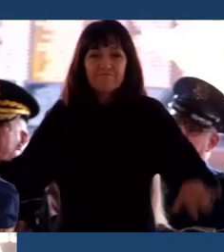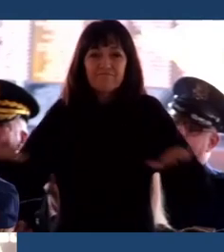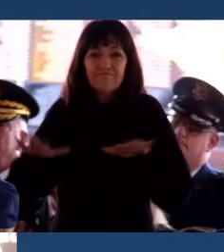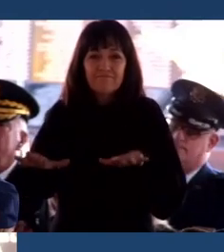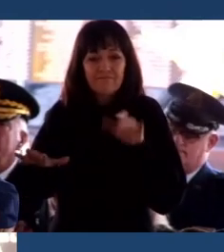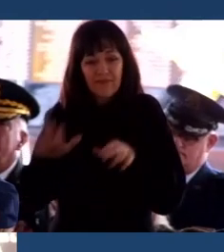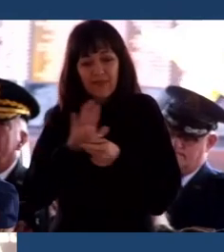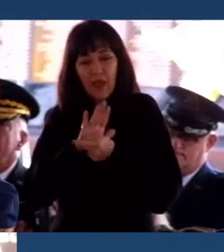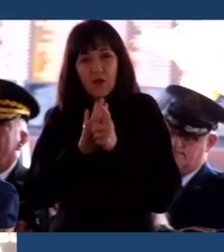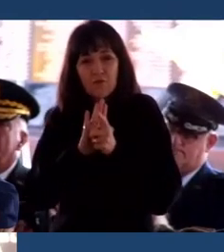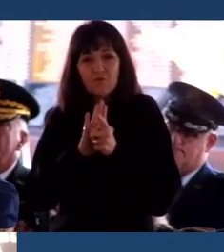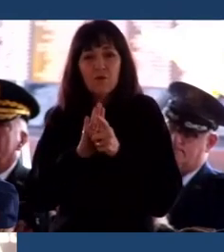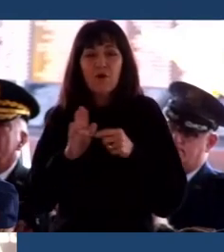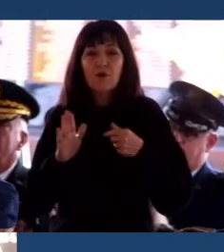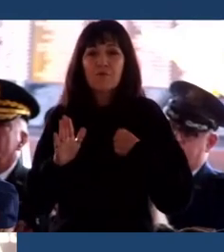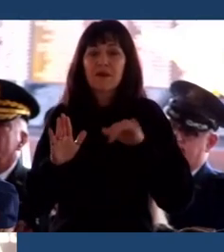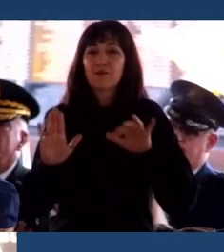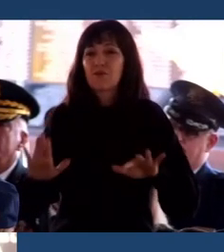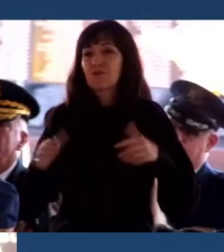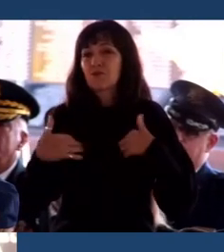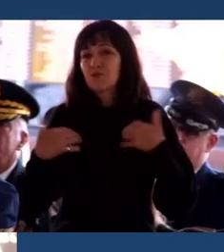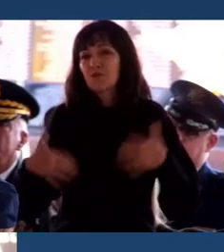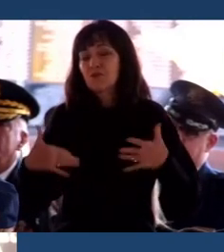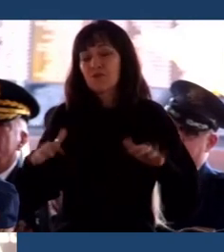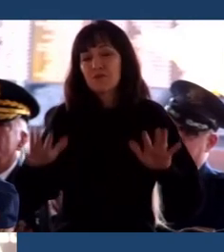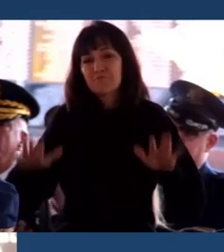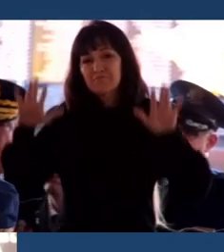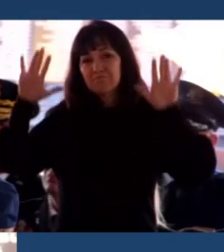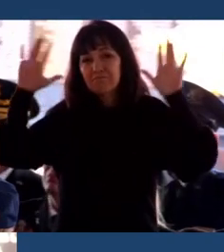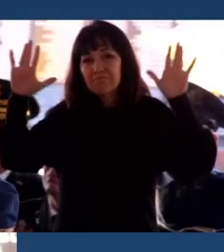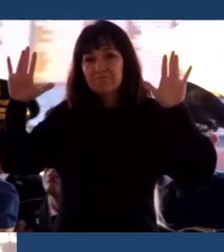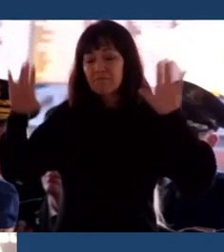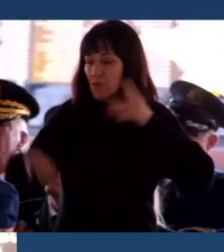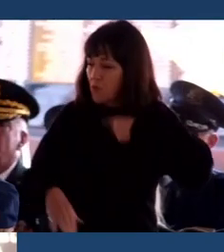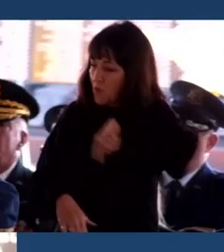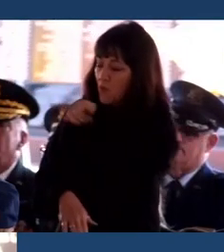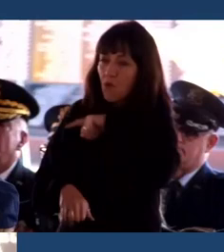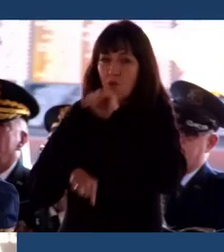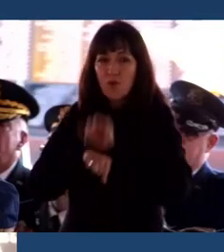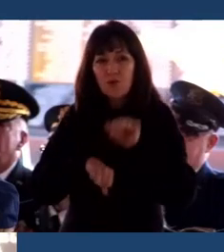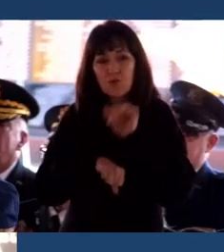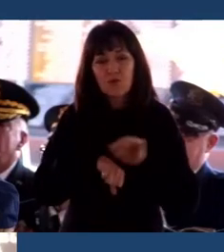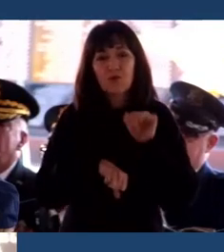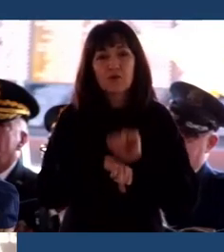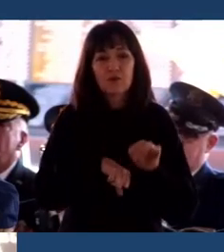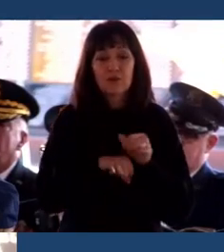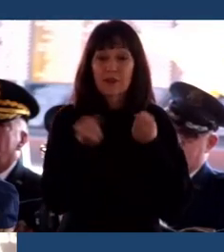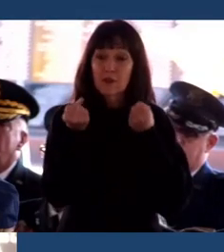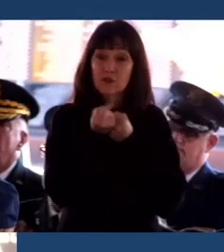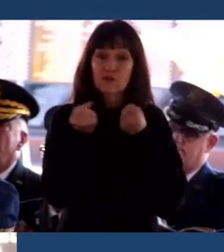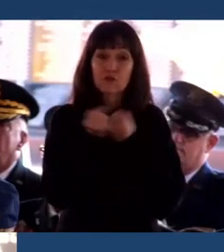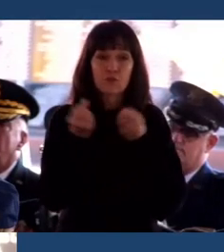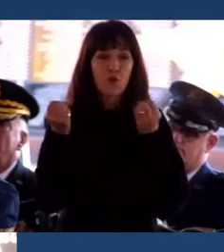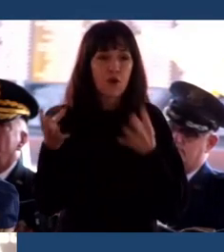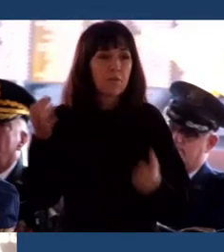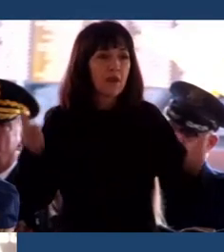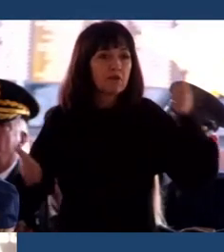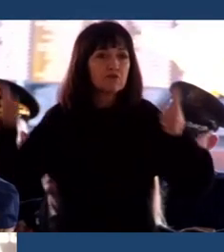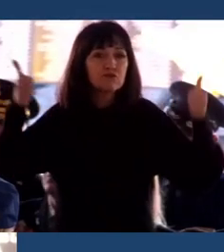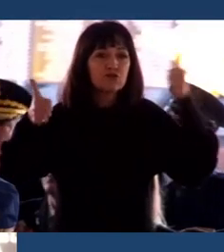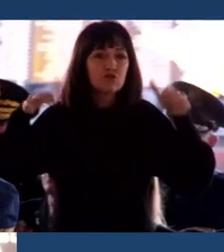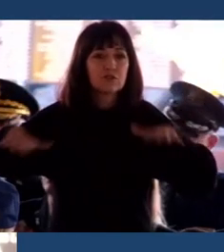great moment of exaltation for the hard work of every senior NCO and the support of many chiefs around the